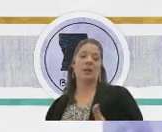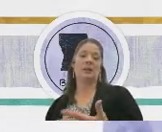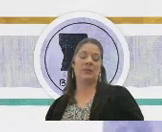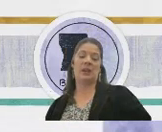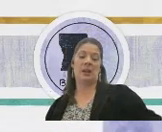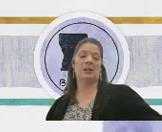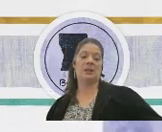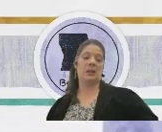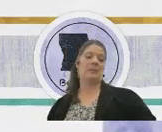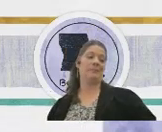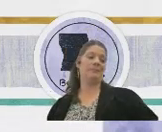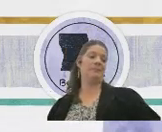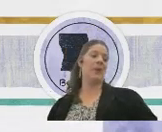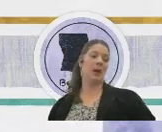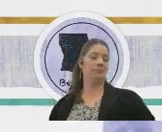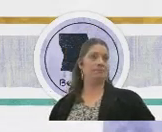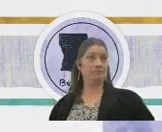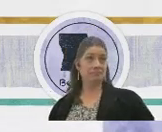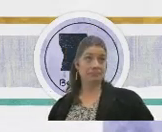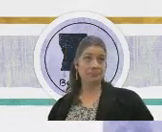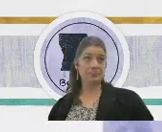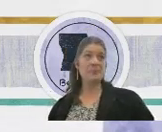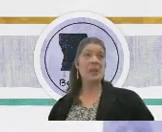or alleviate the